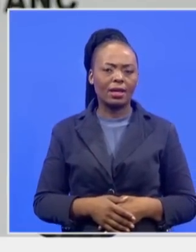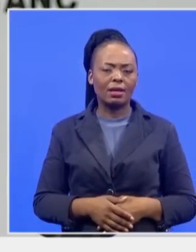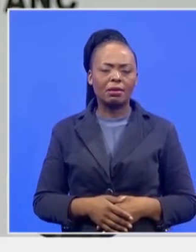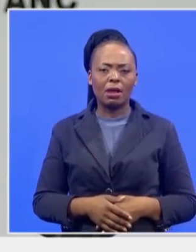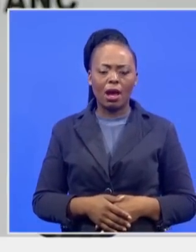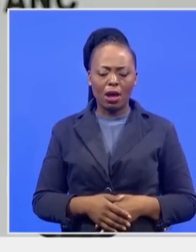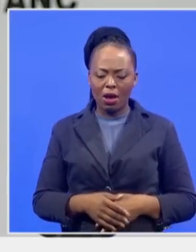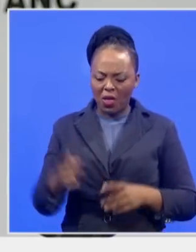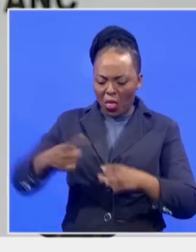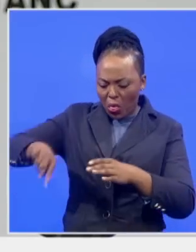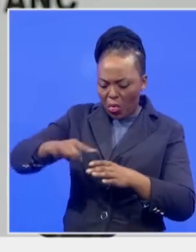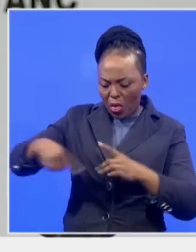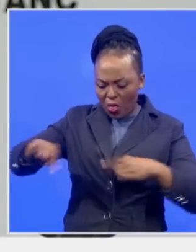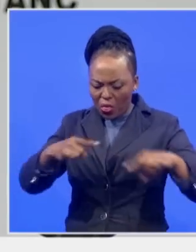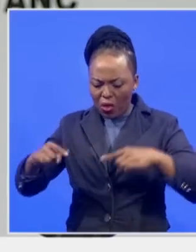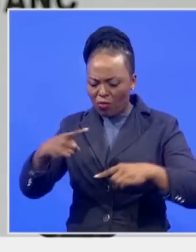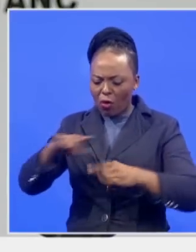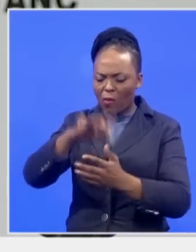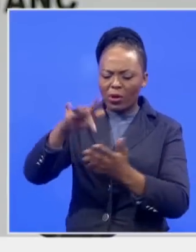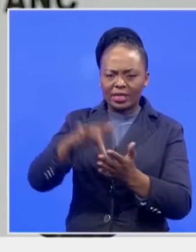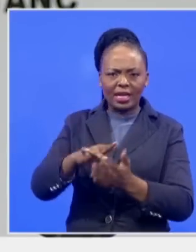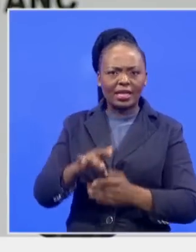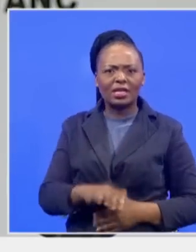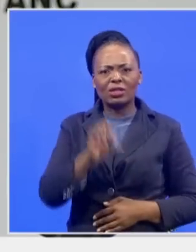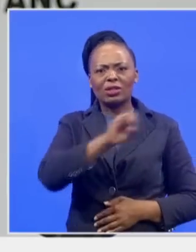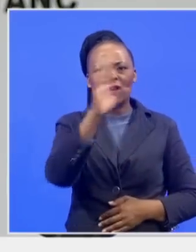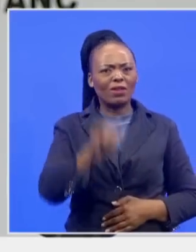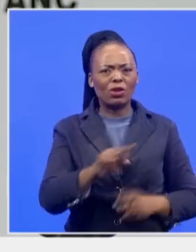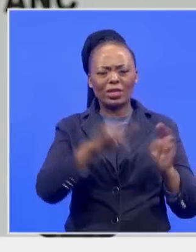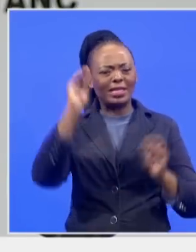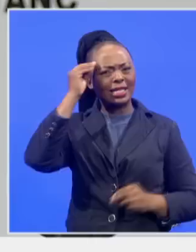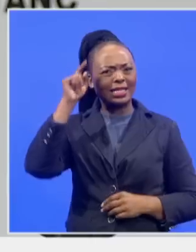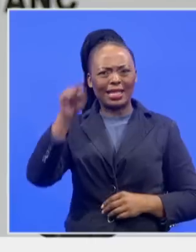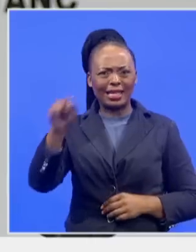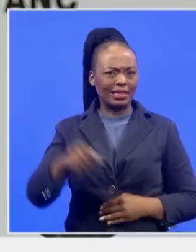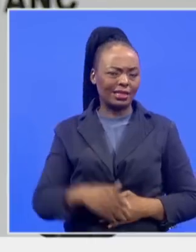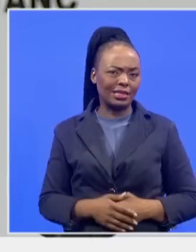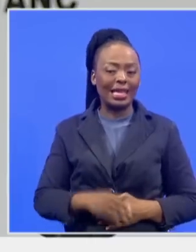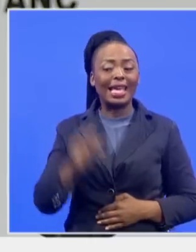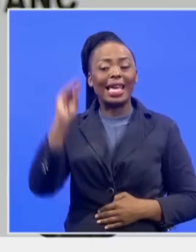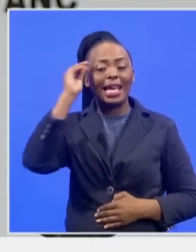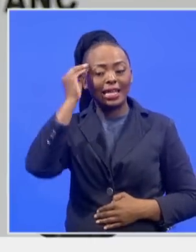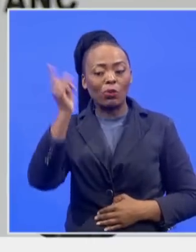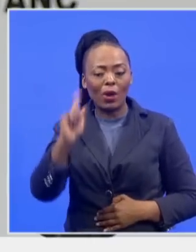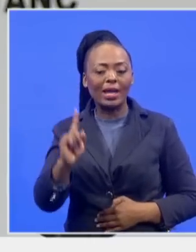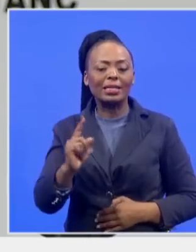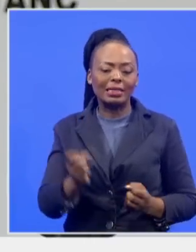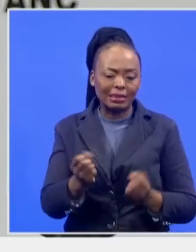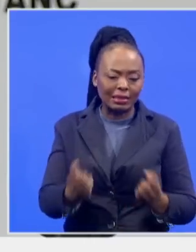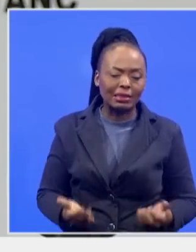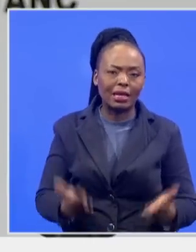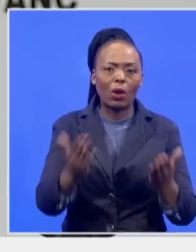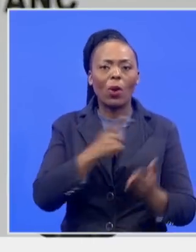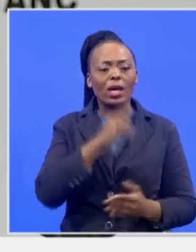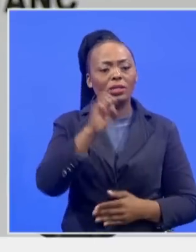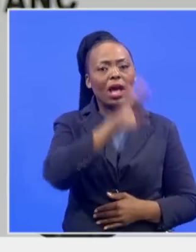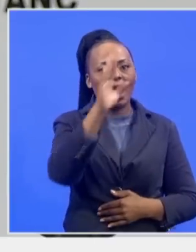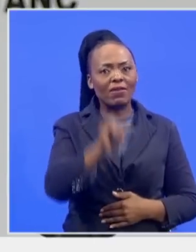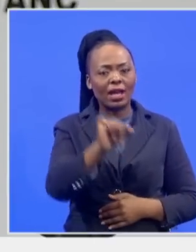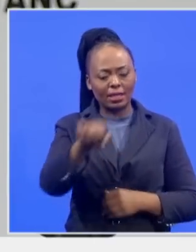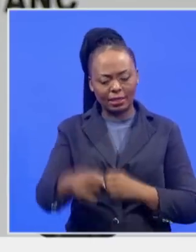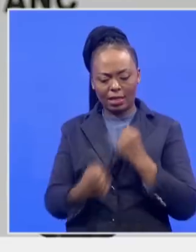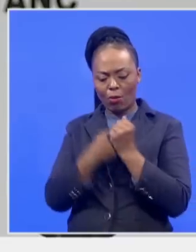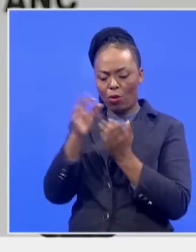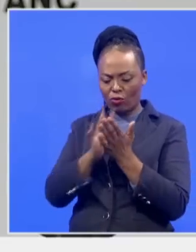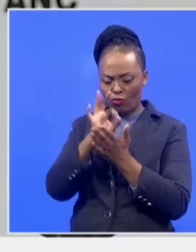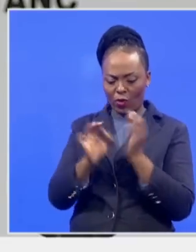we fight about for positions, South Africans are not interested in that. They have given us their vote. Even if we won